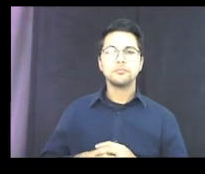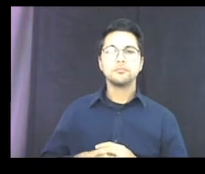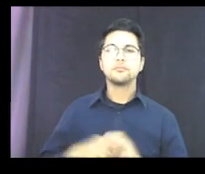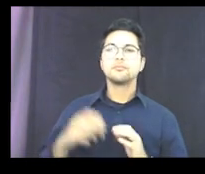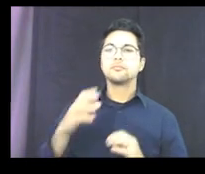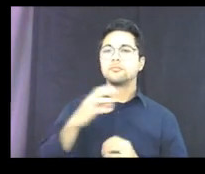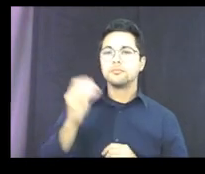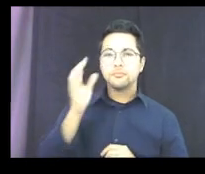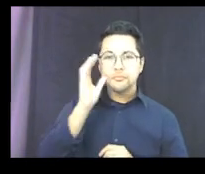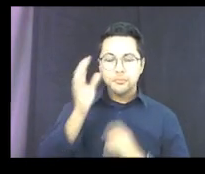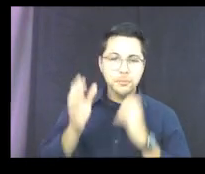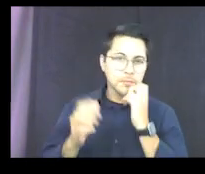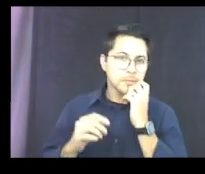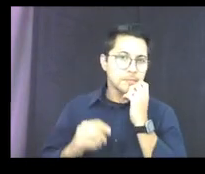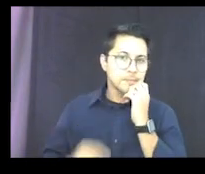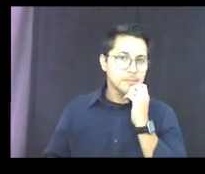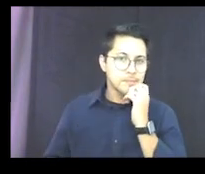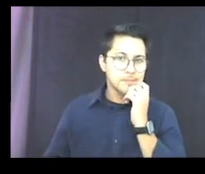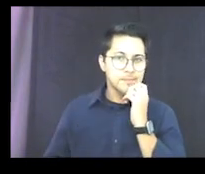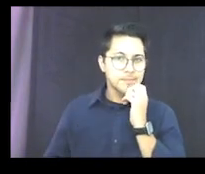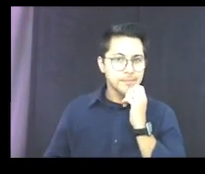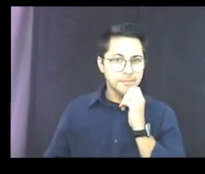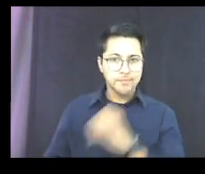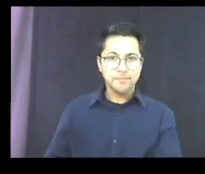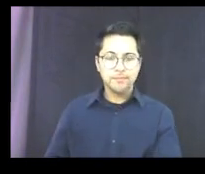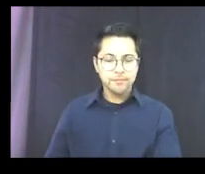and be